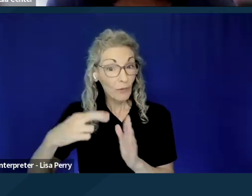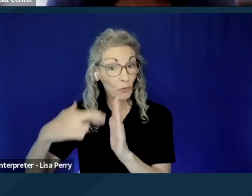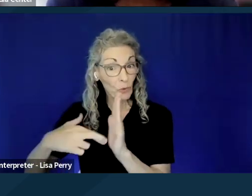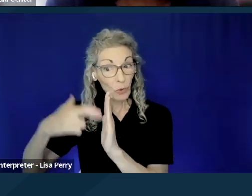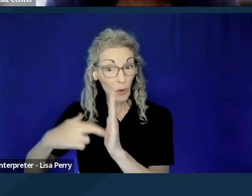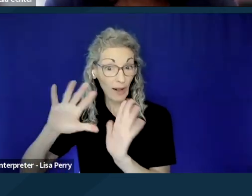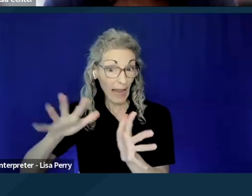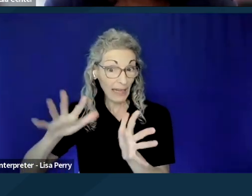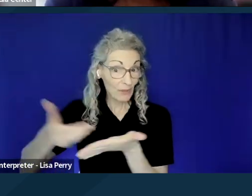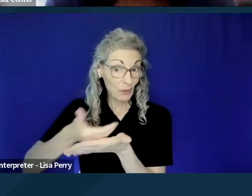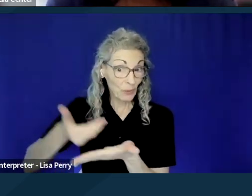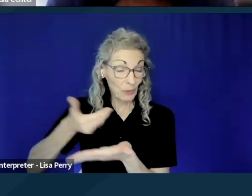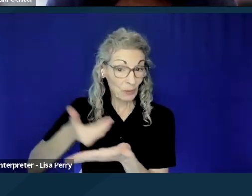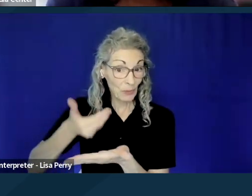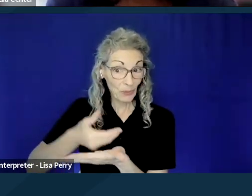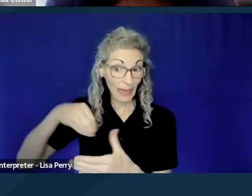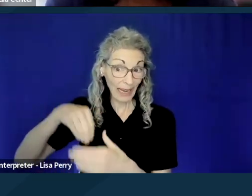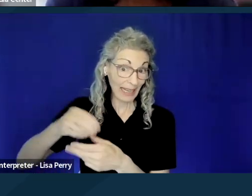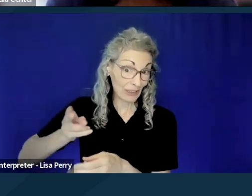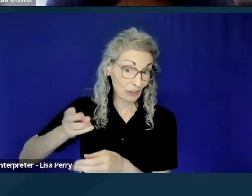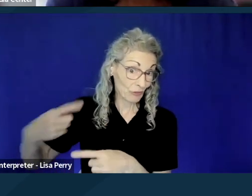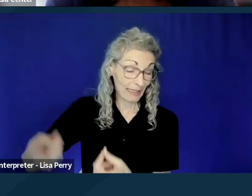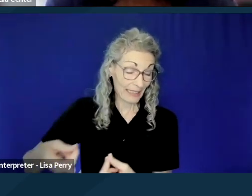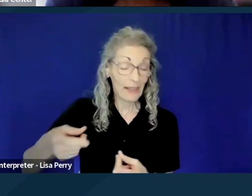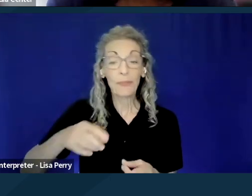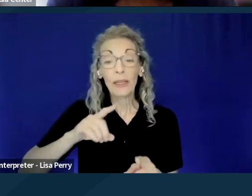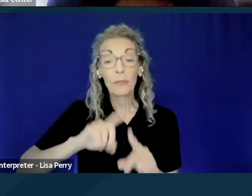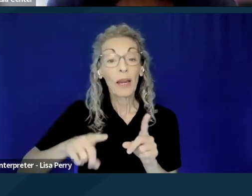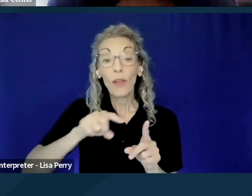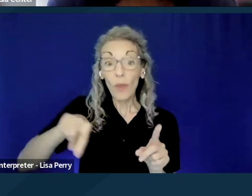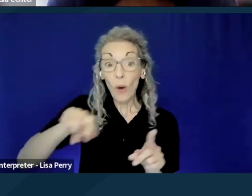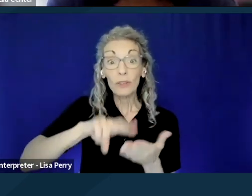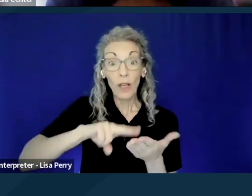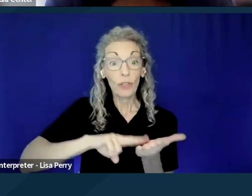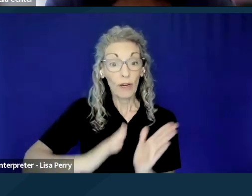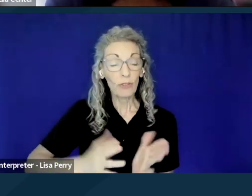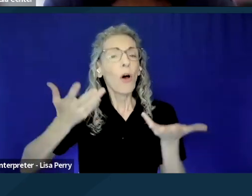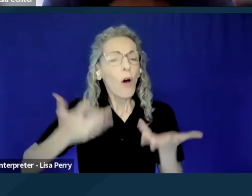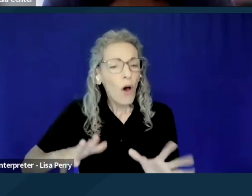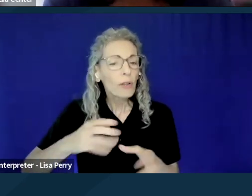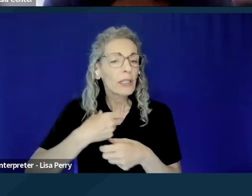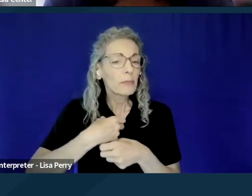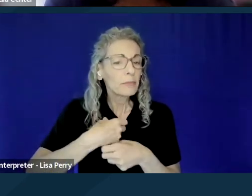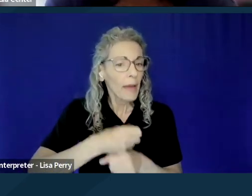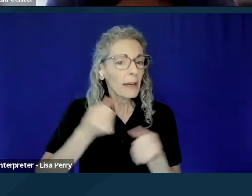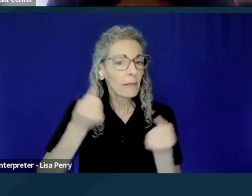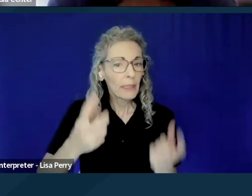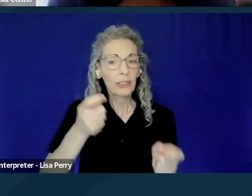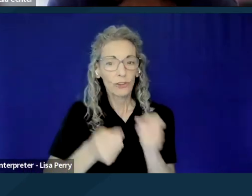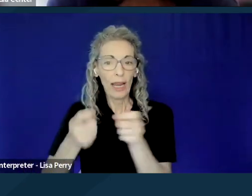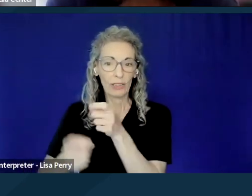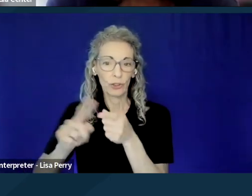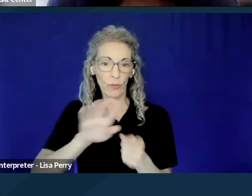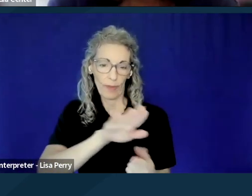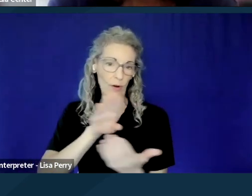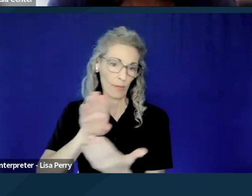of the rules, had already made a lot of changes to their internal approach. So that was a